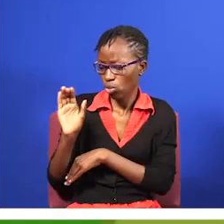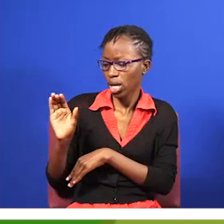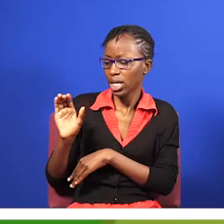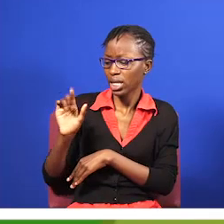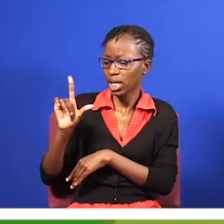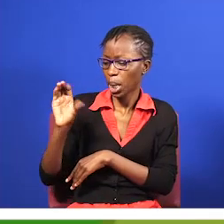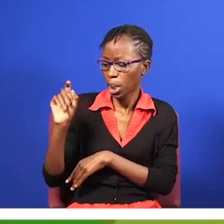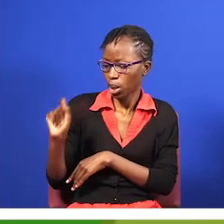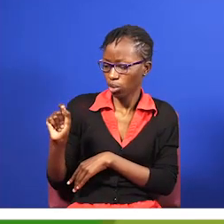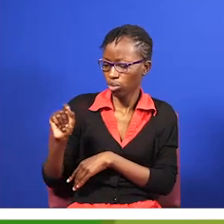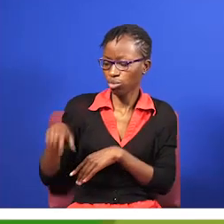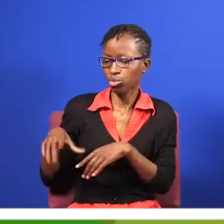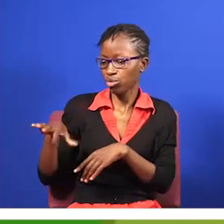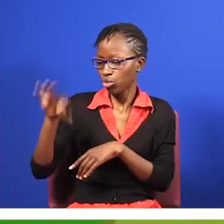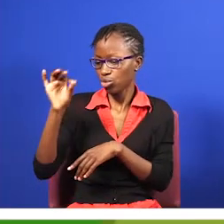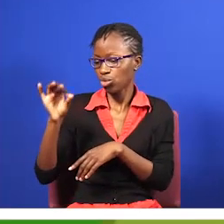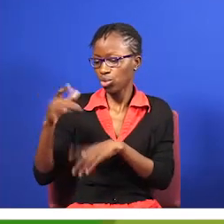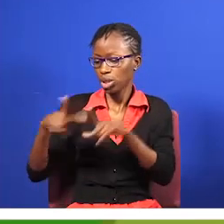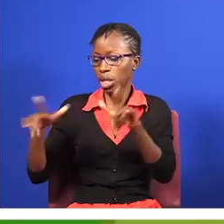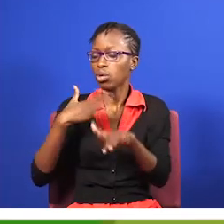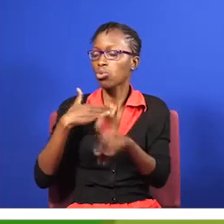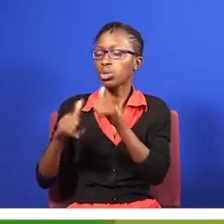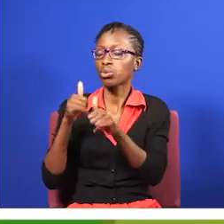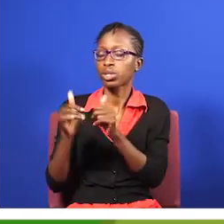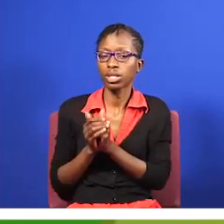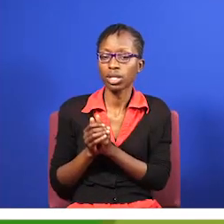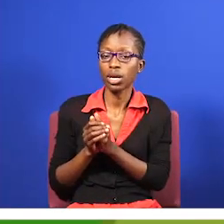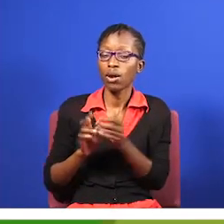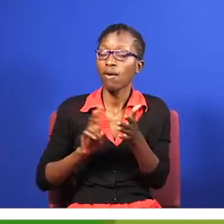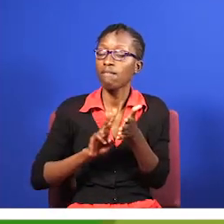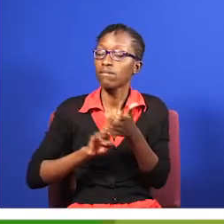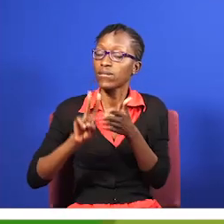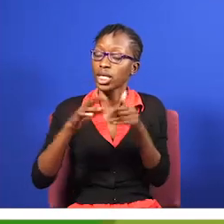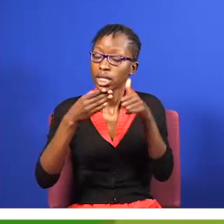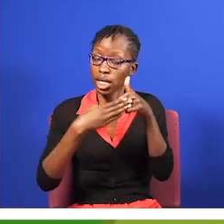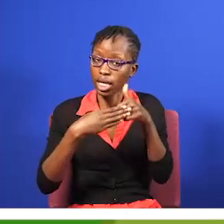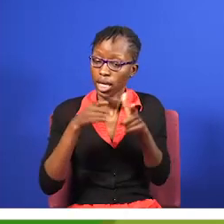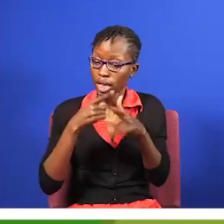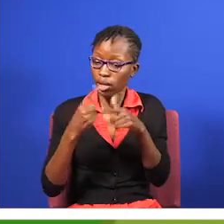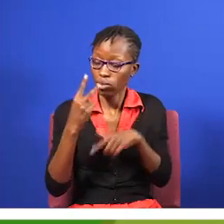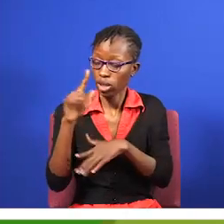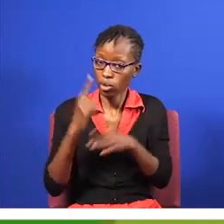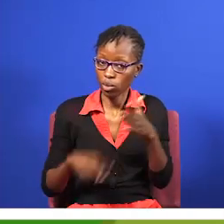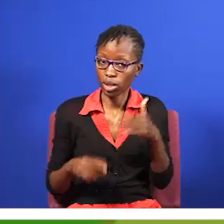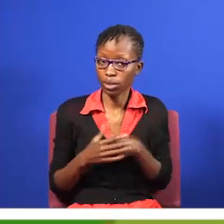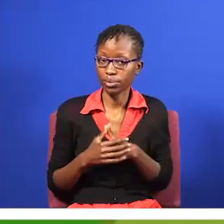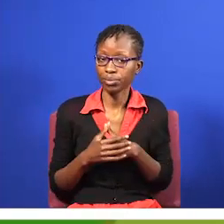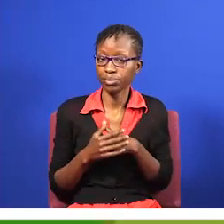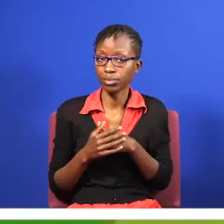ask Lot to choose a part of their land. In verse 9, we see that he